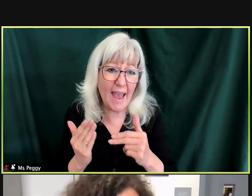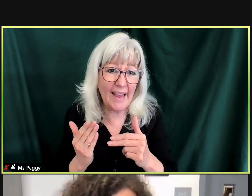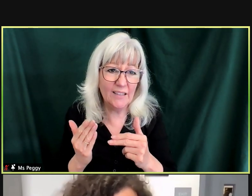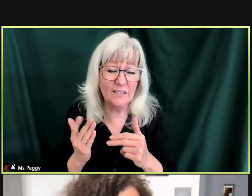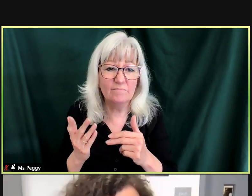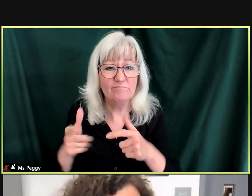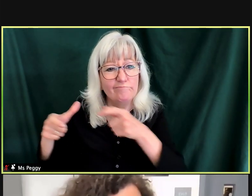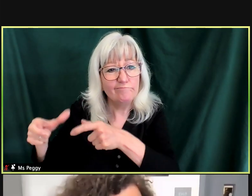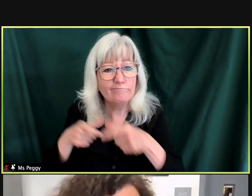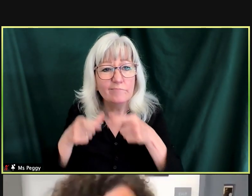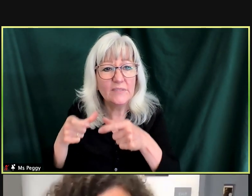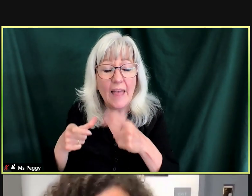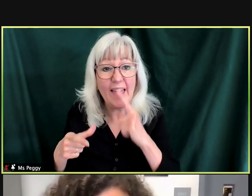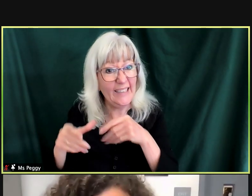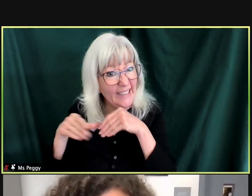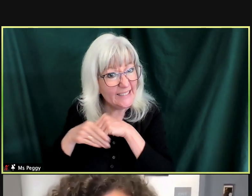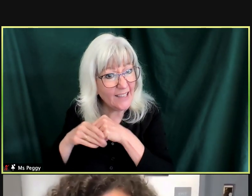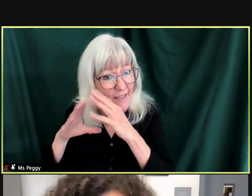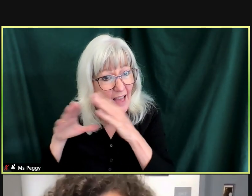to drag it all outside.